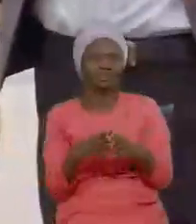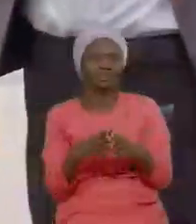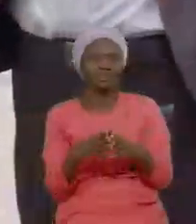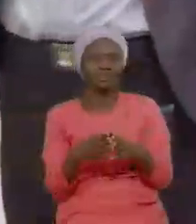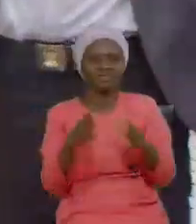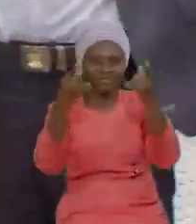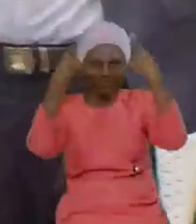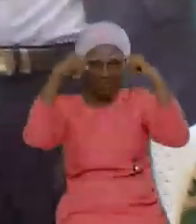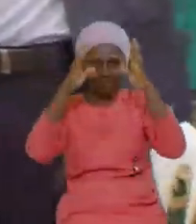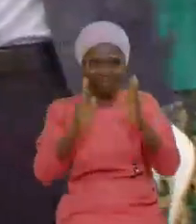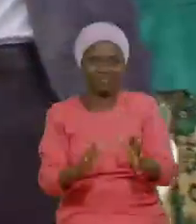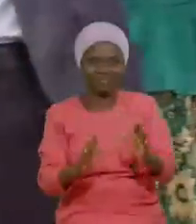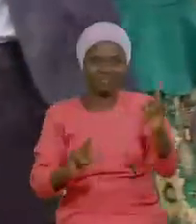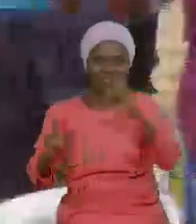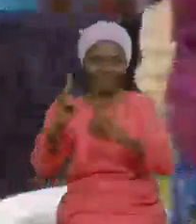Achievers.